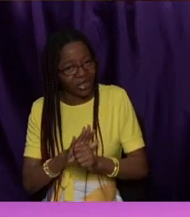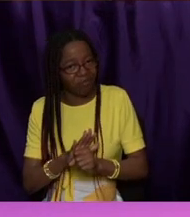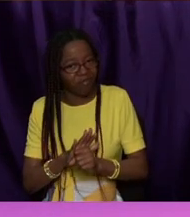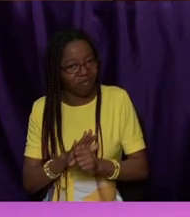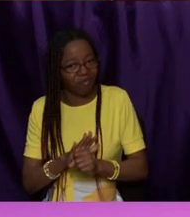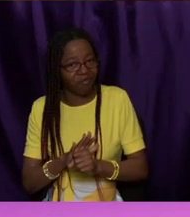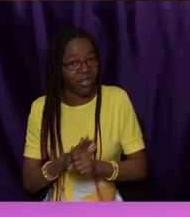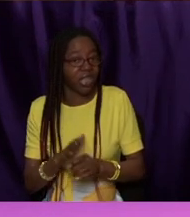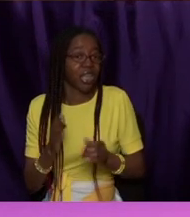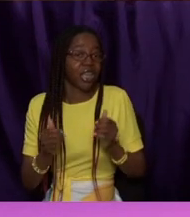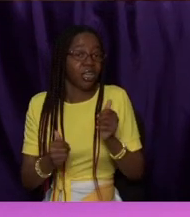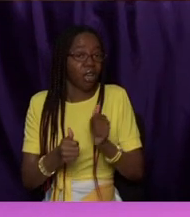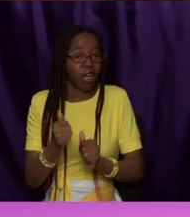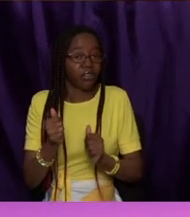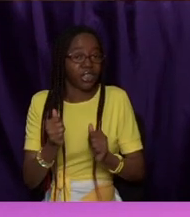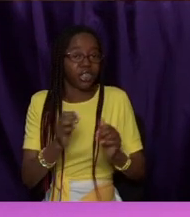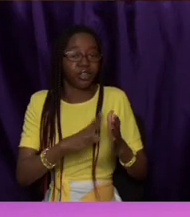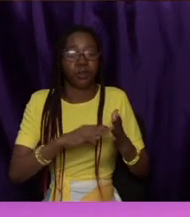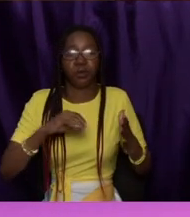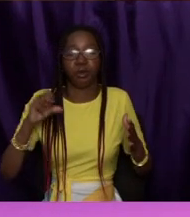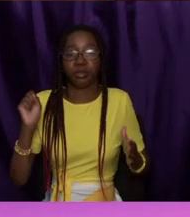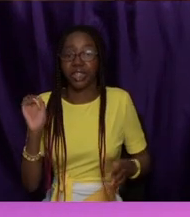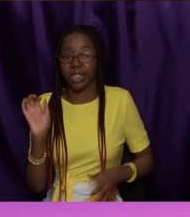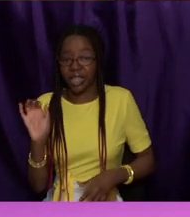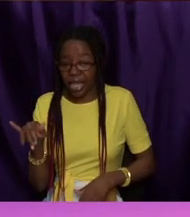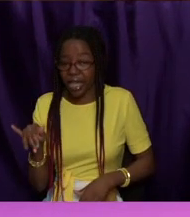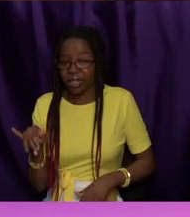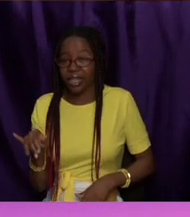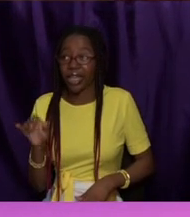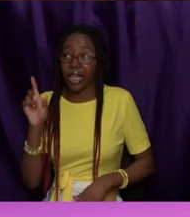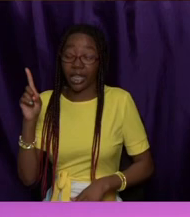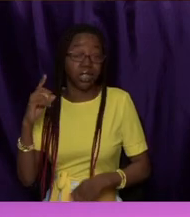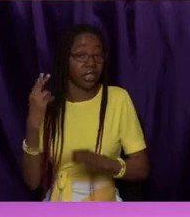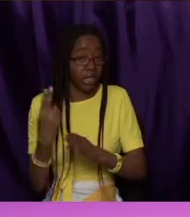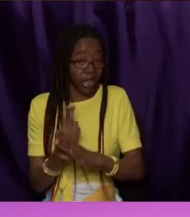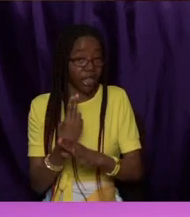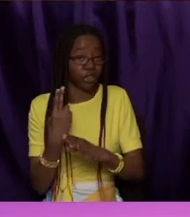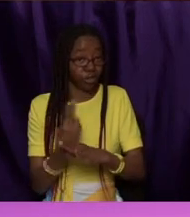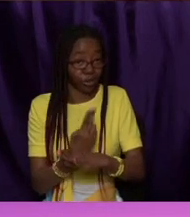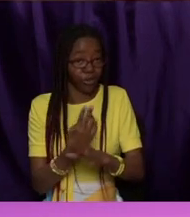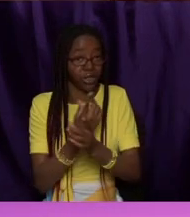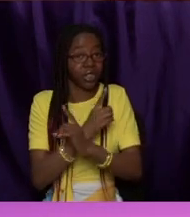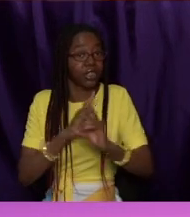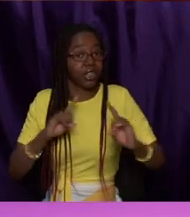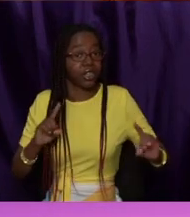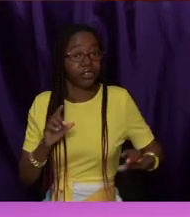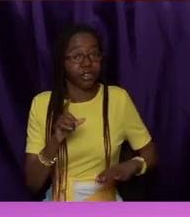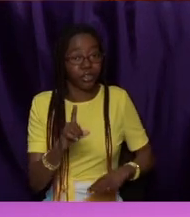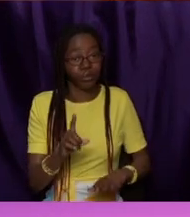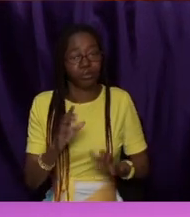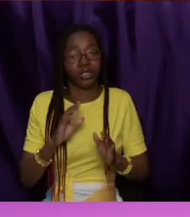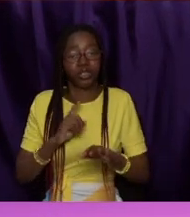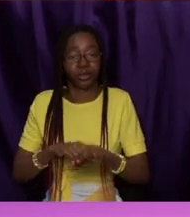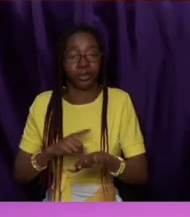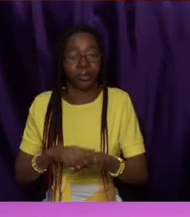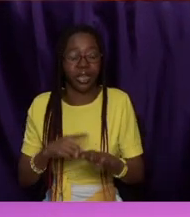he often removes that which he has used to deliver you to your